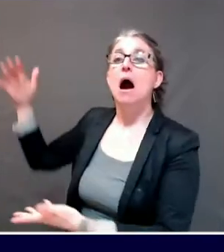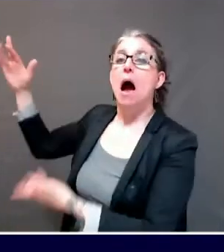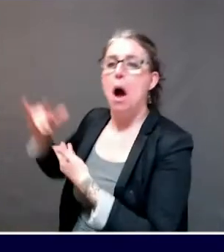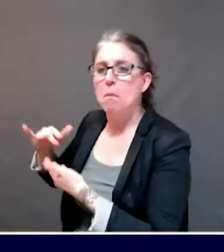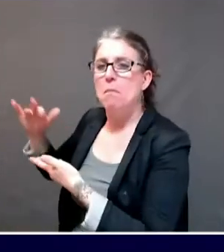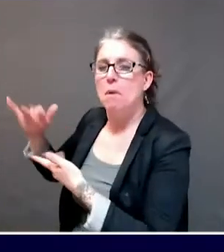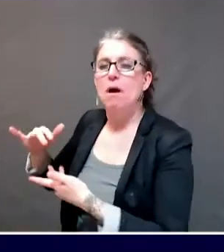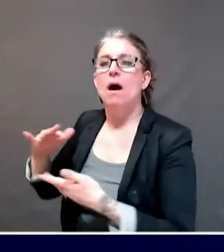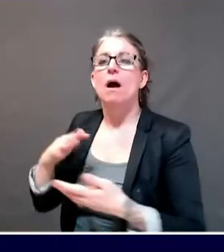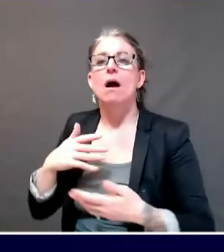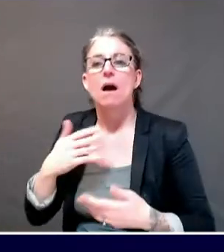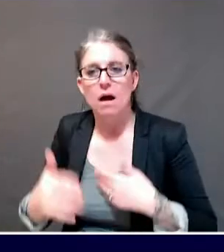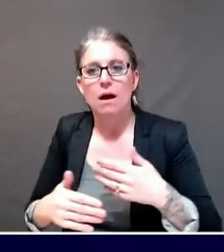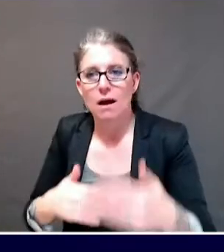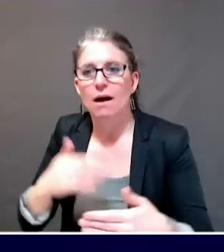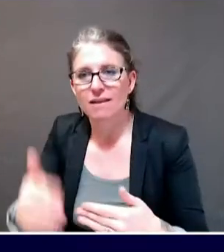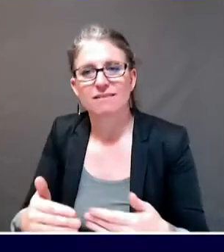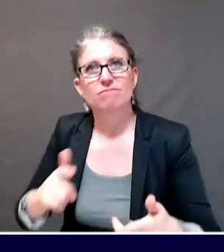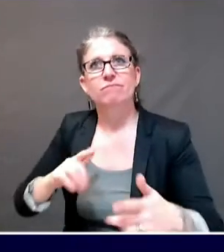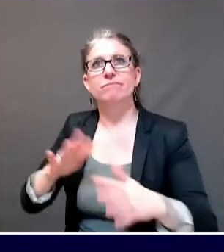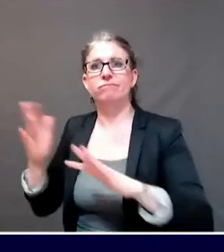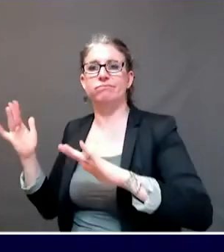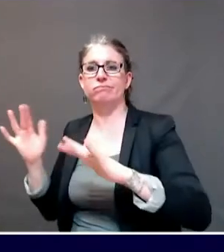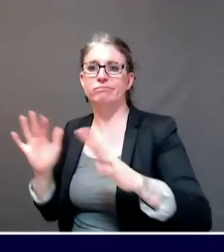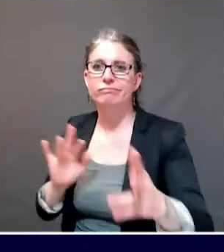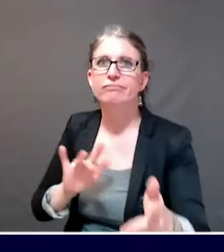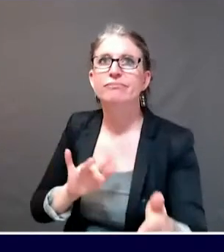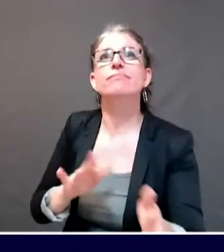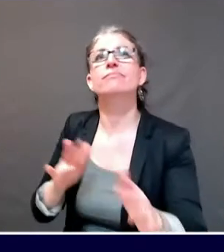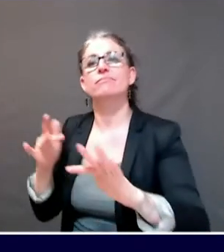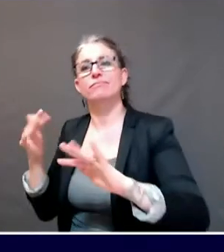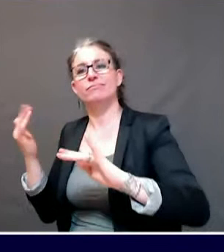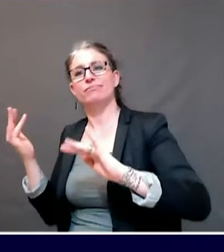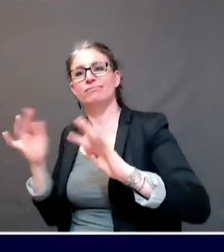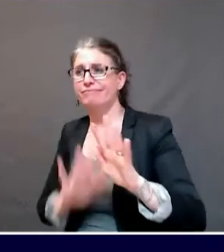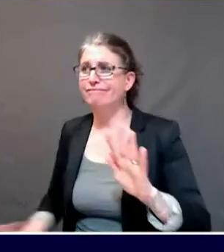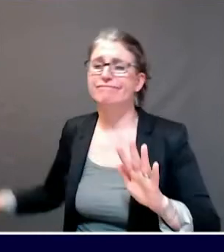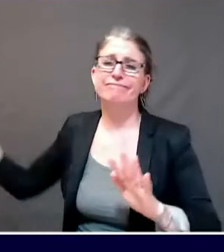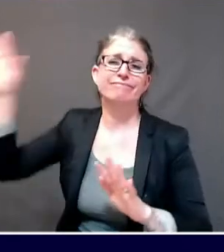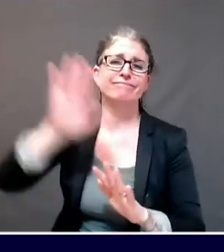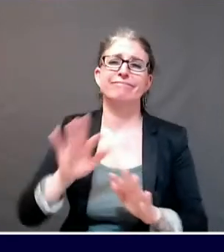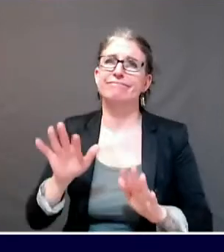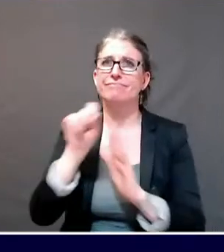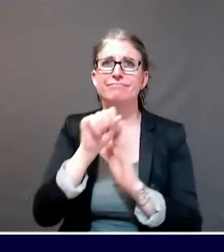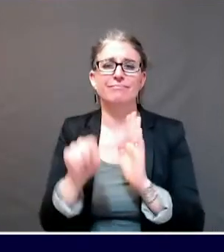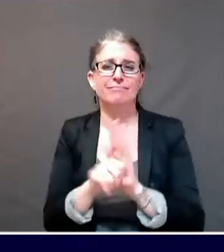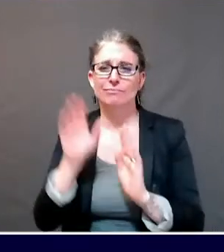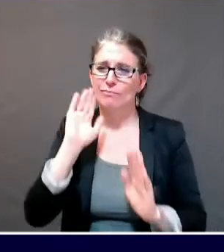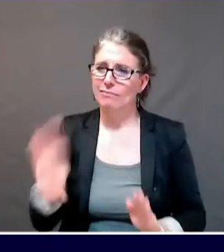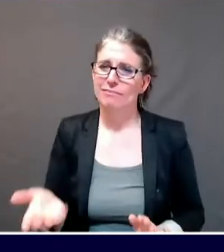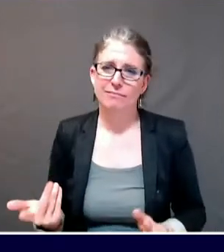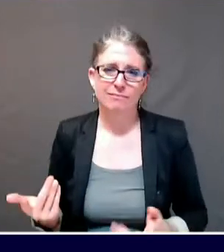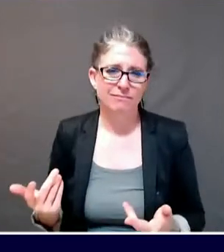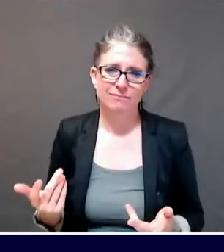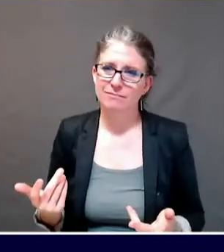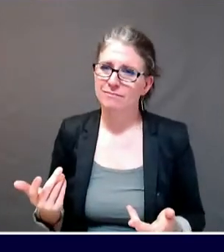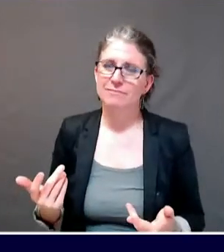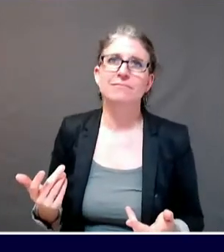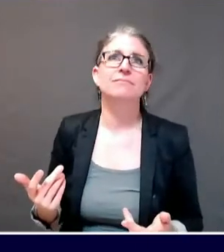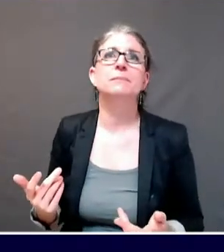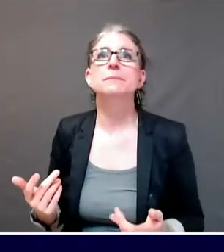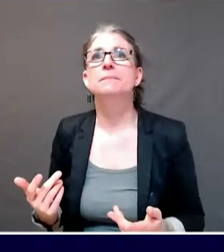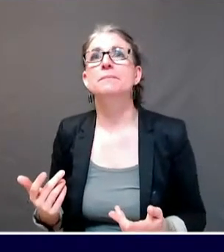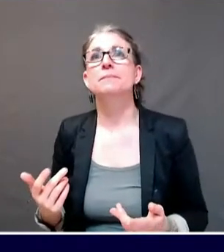will share is that although velocity is very significant, equity is just as significant. And we've got